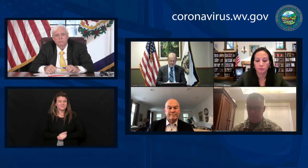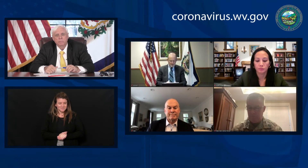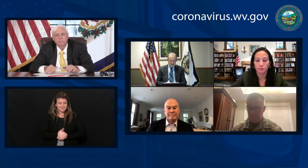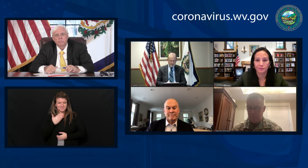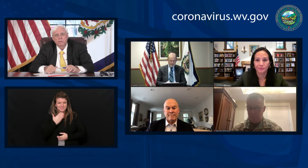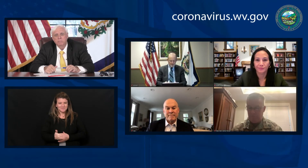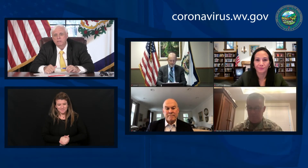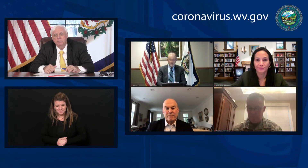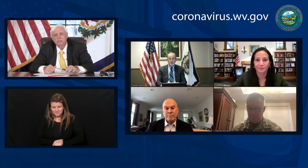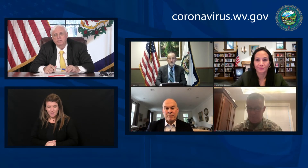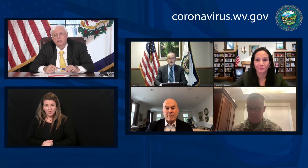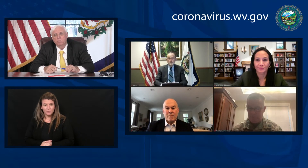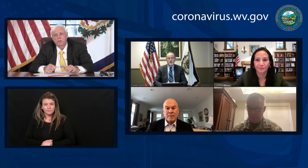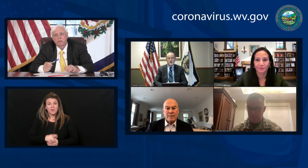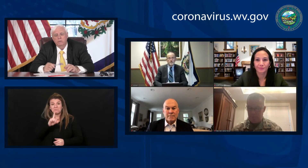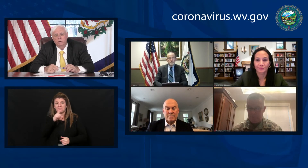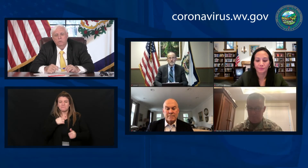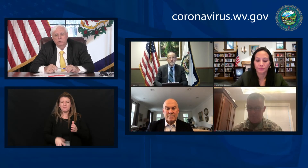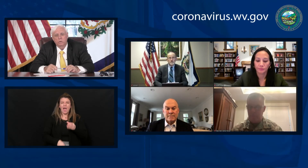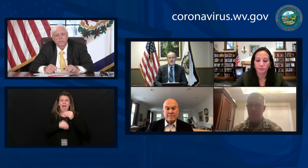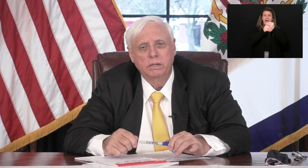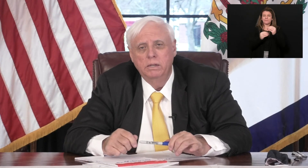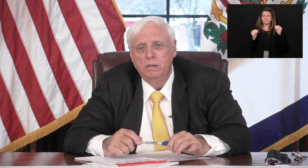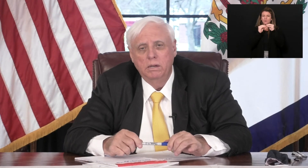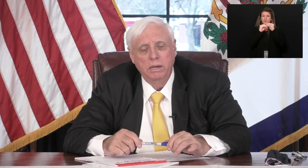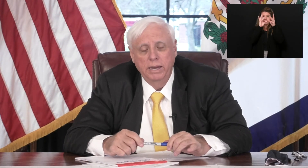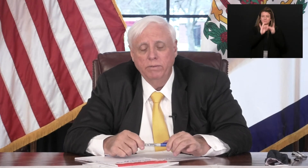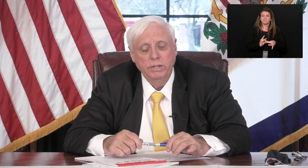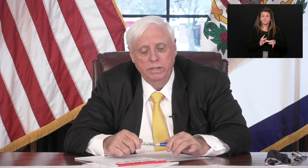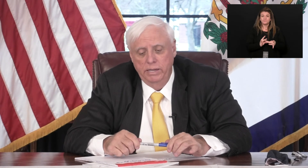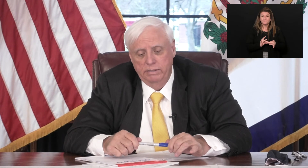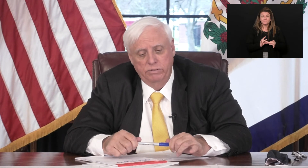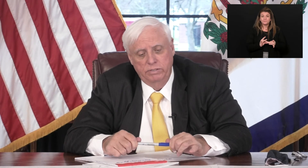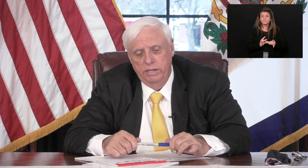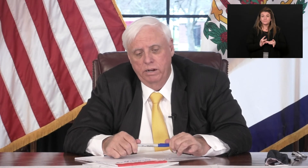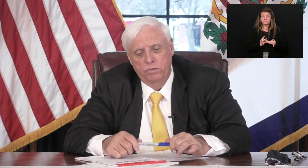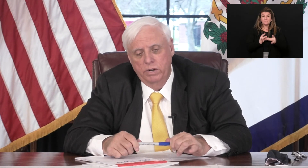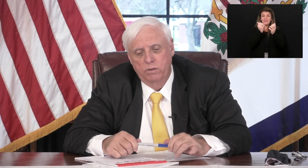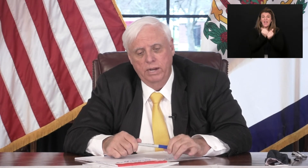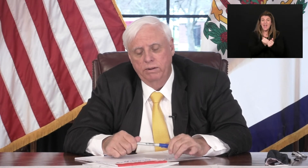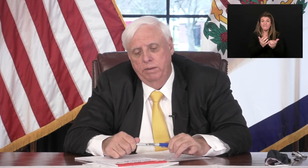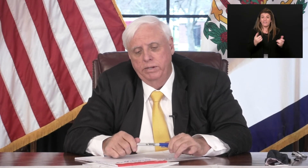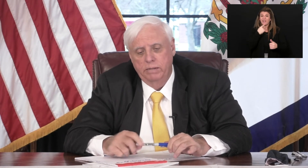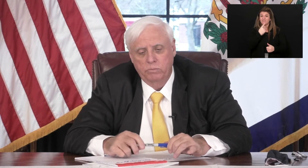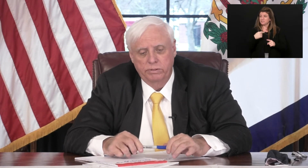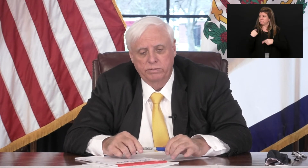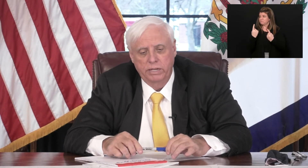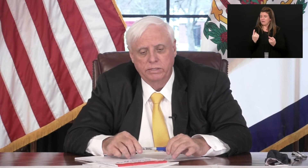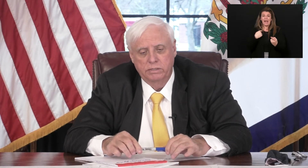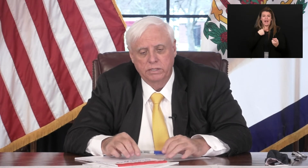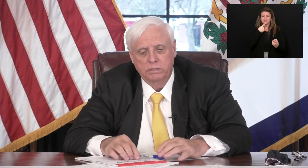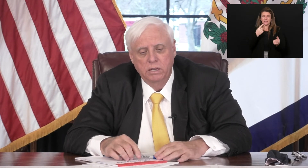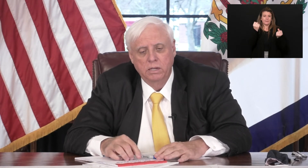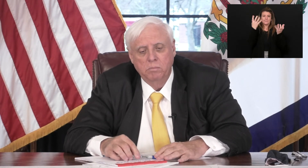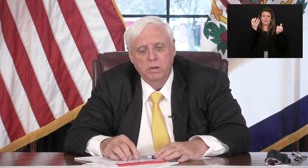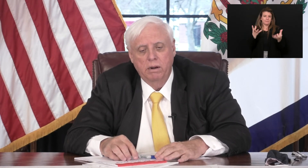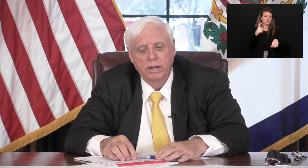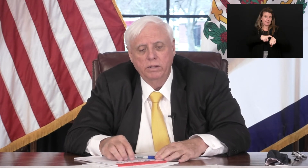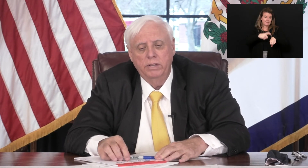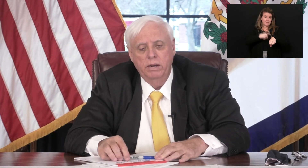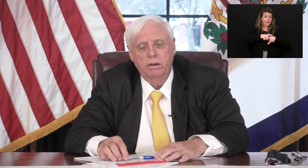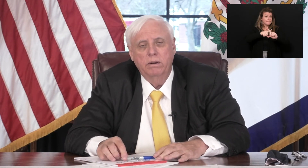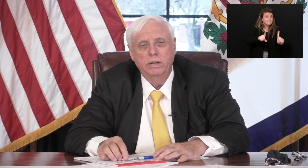All right, thank you, Charles. Another thing real quick. Everything, as I've said it over and over, I don't know how many times I'm going to have to say just this, but